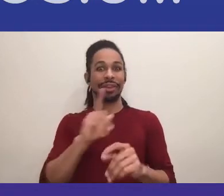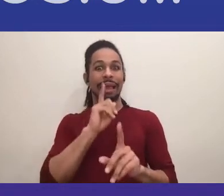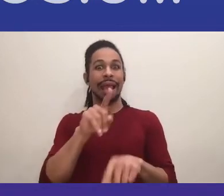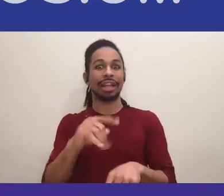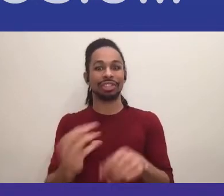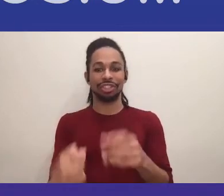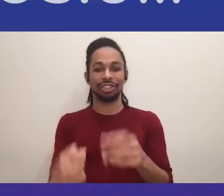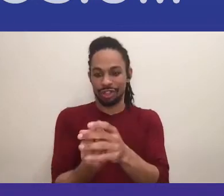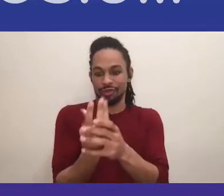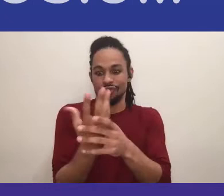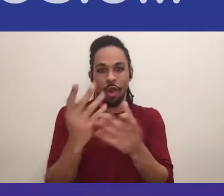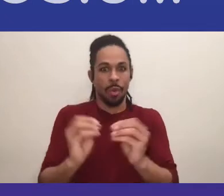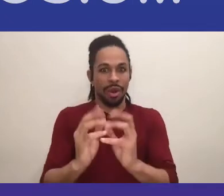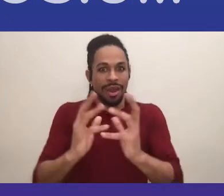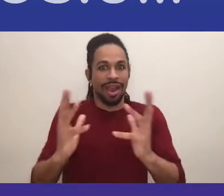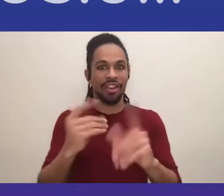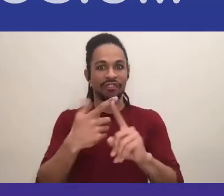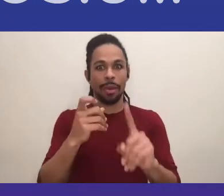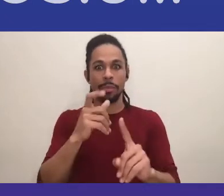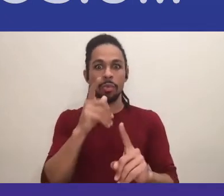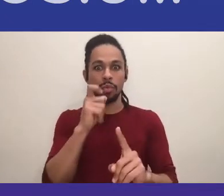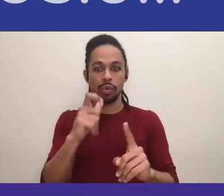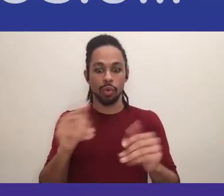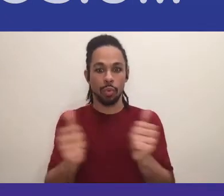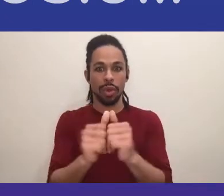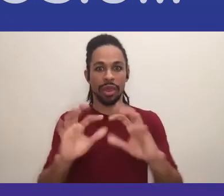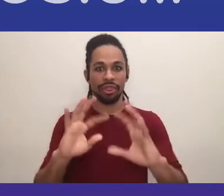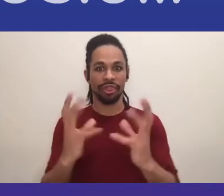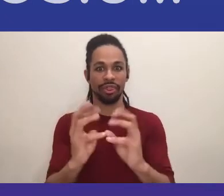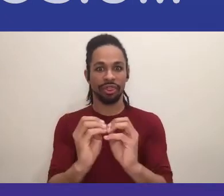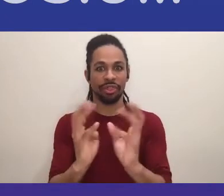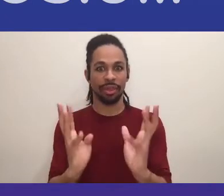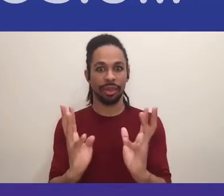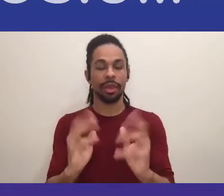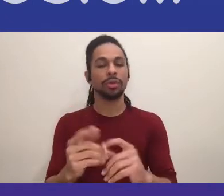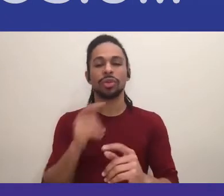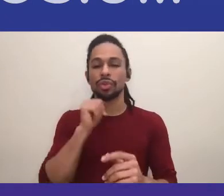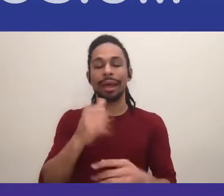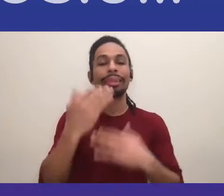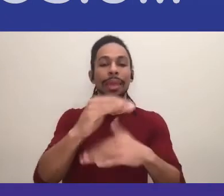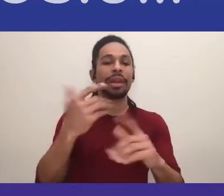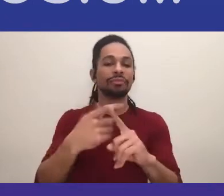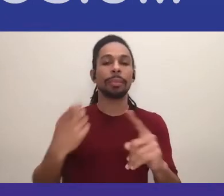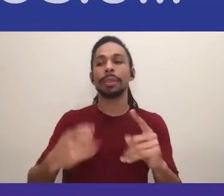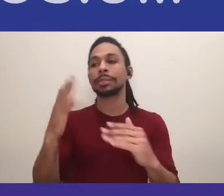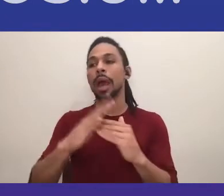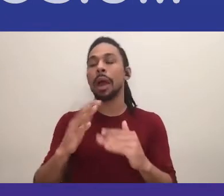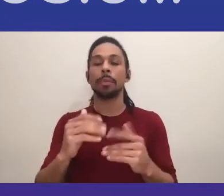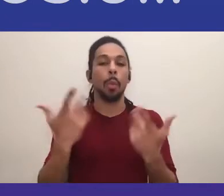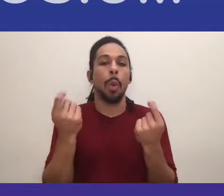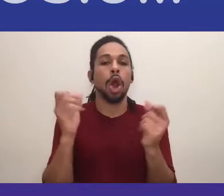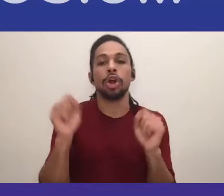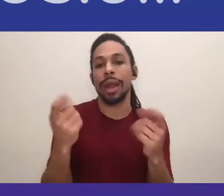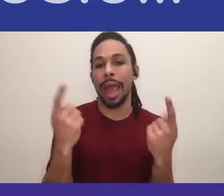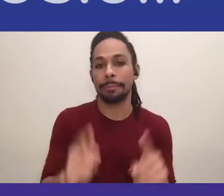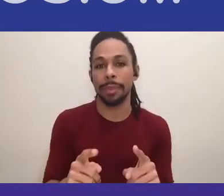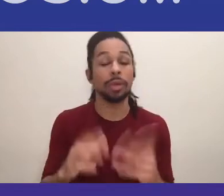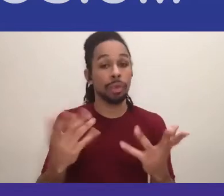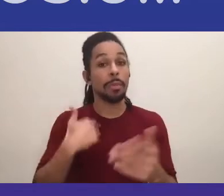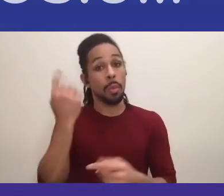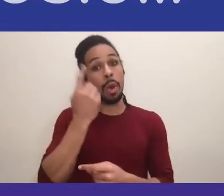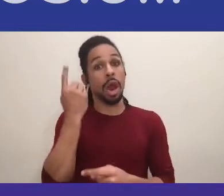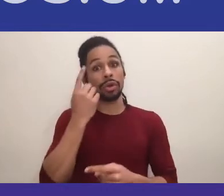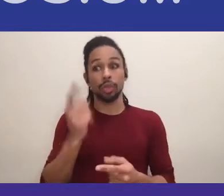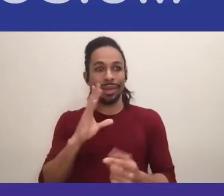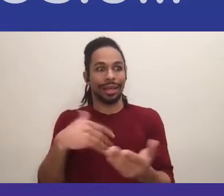actually limiting from the beginning what could happen. And so I wonder if to get to these incredible dreams